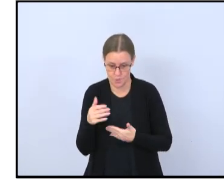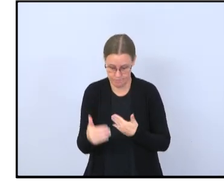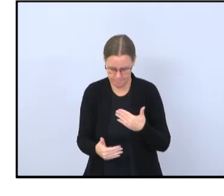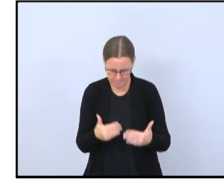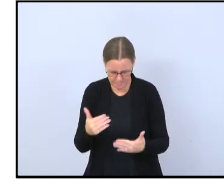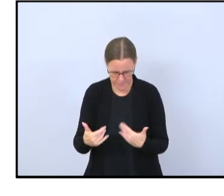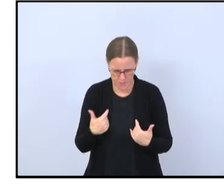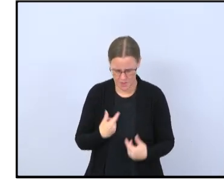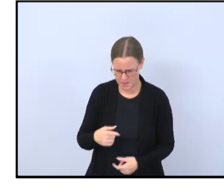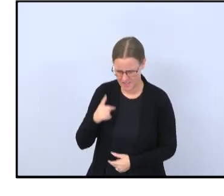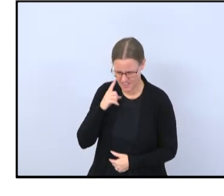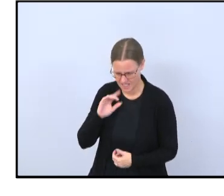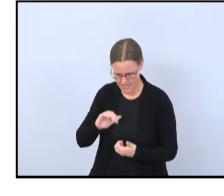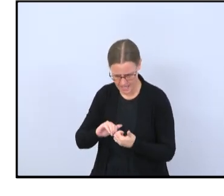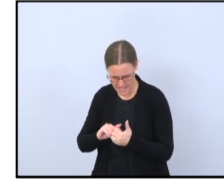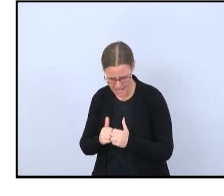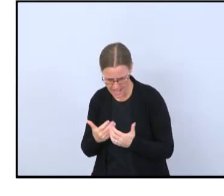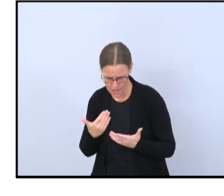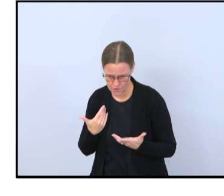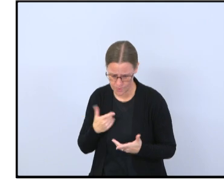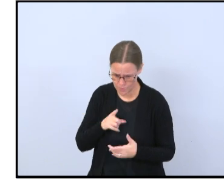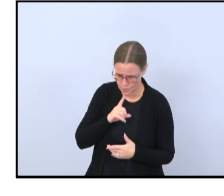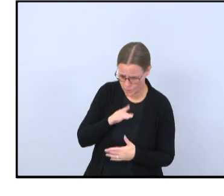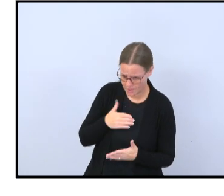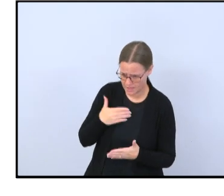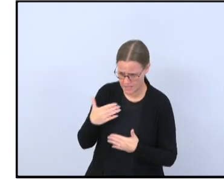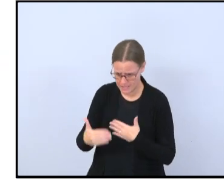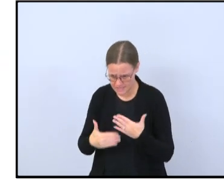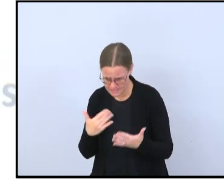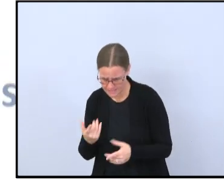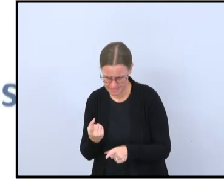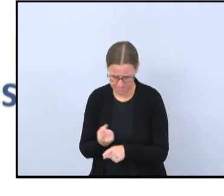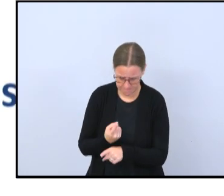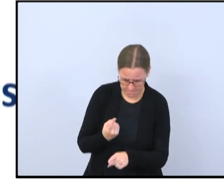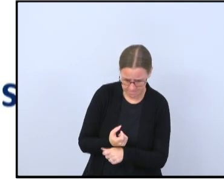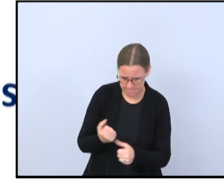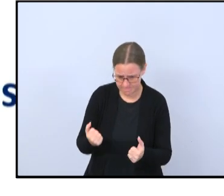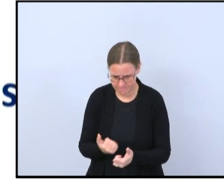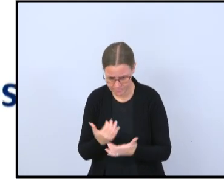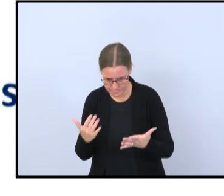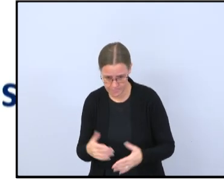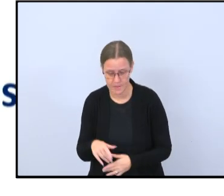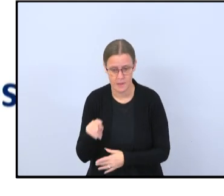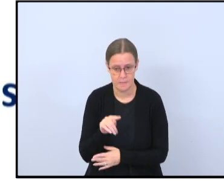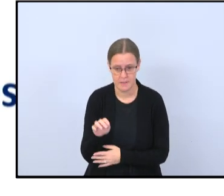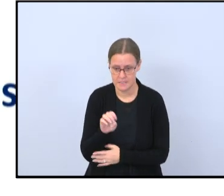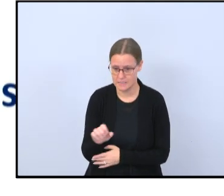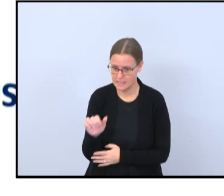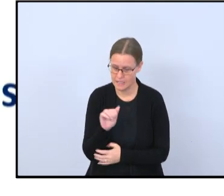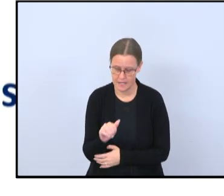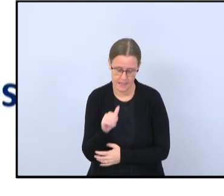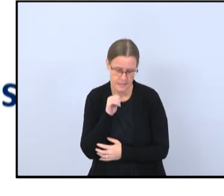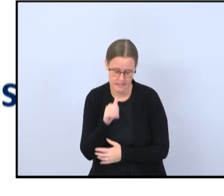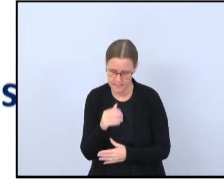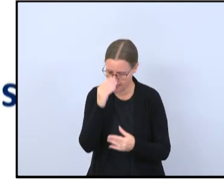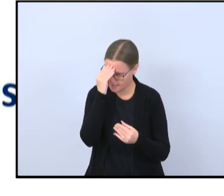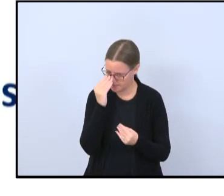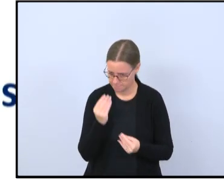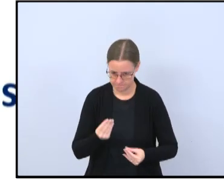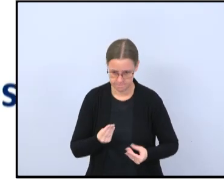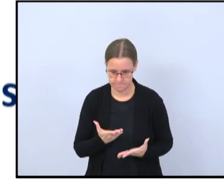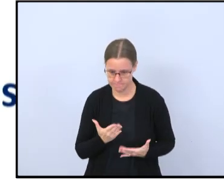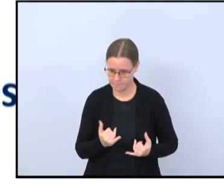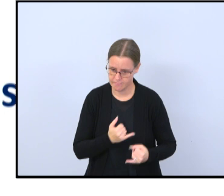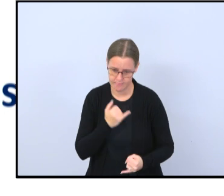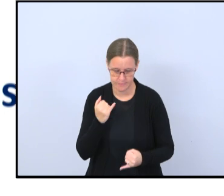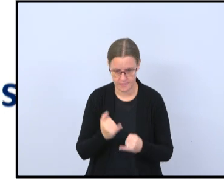reliability and transparency of this year's outcomes. Critically, TEA did not communicate the final methods, measures, or